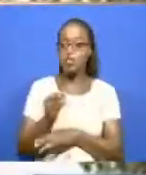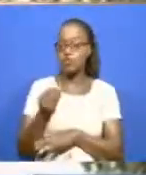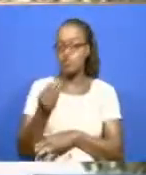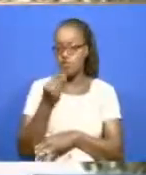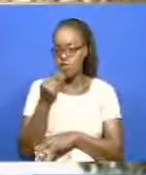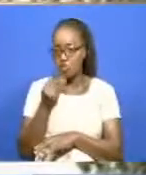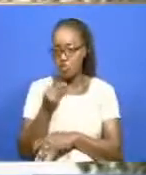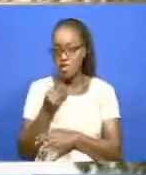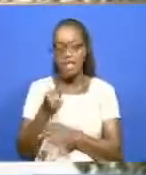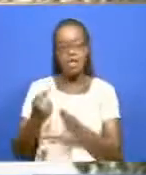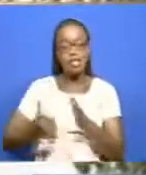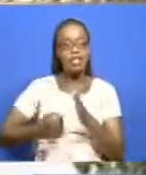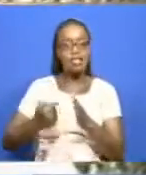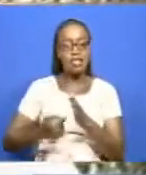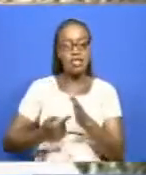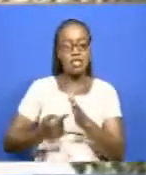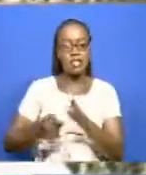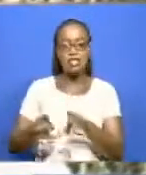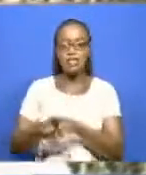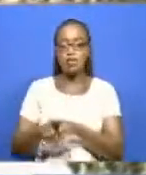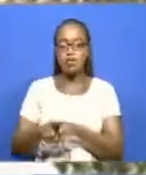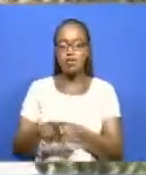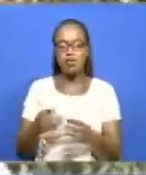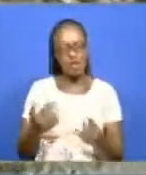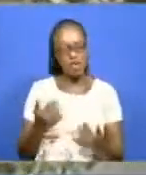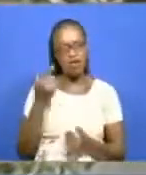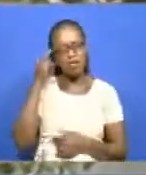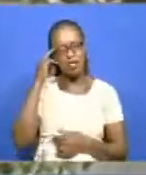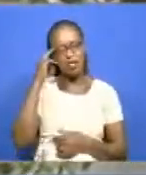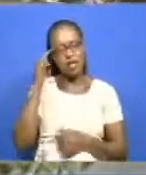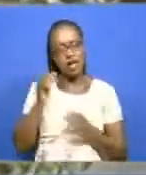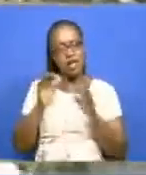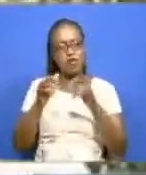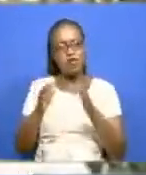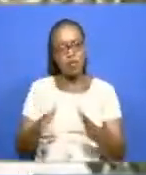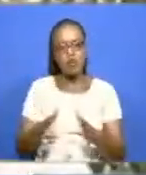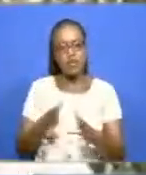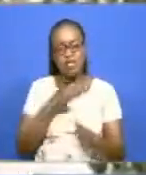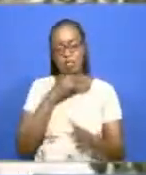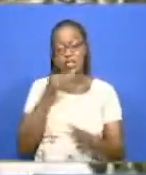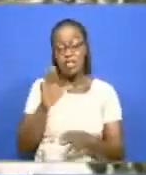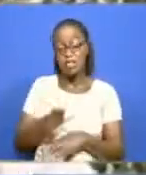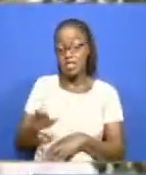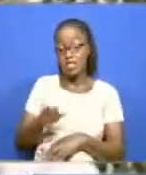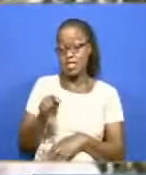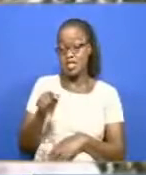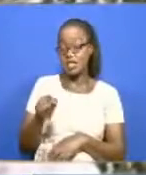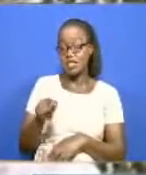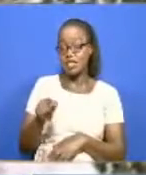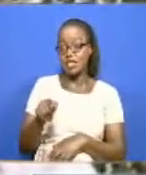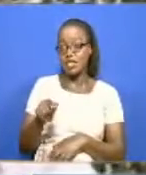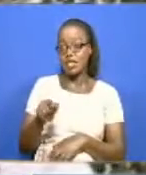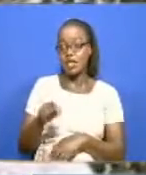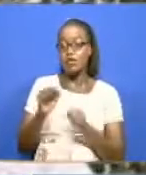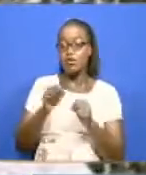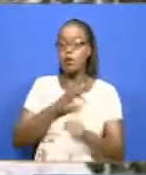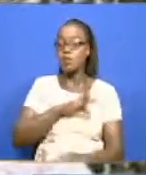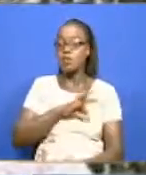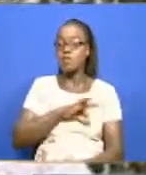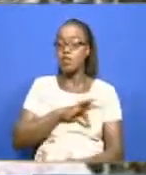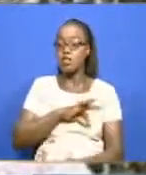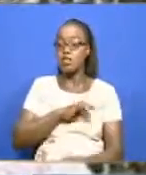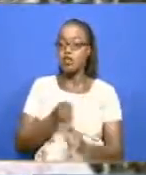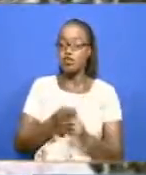is used in industry. And we think that farmers in the arid and semi-arid areas of this country can be able to benefit from